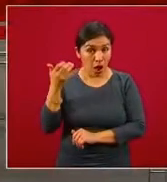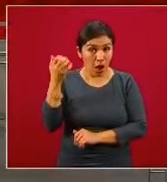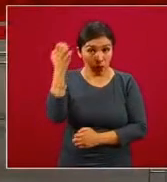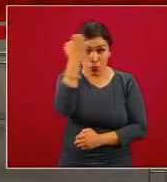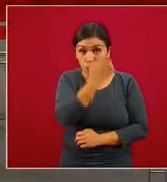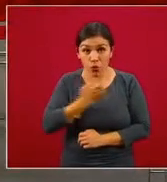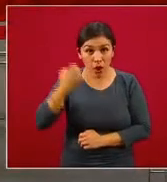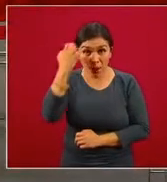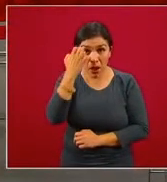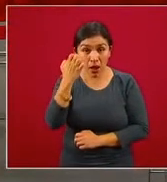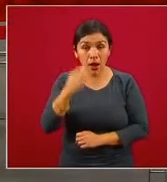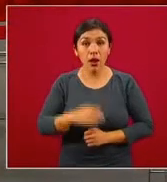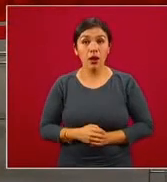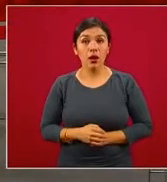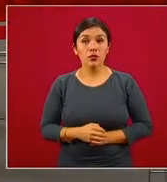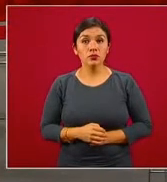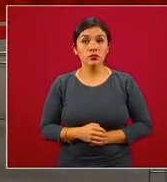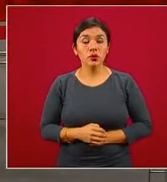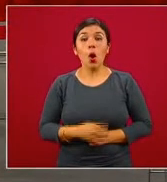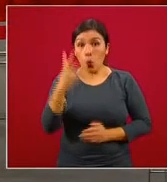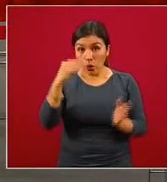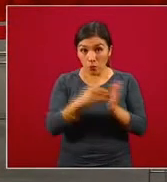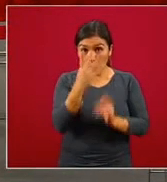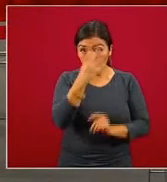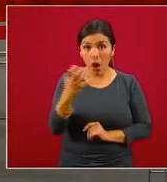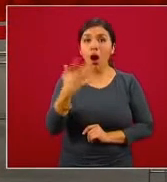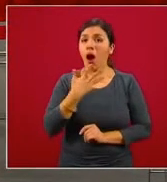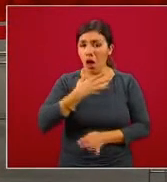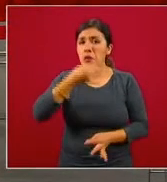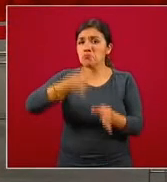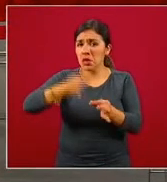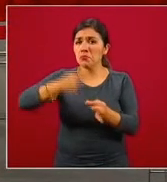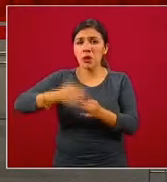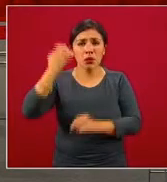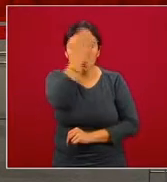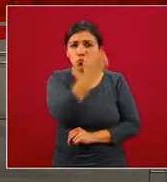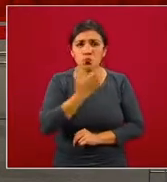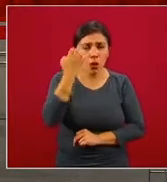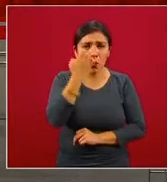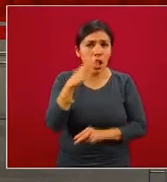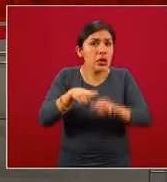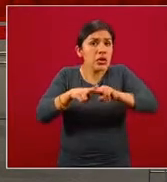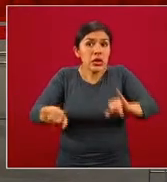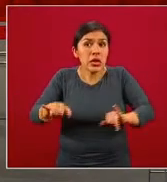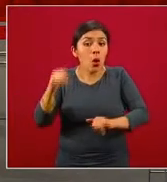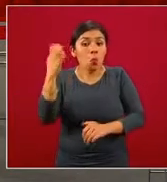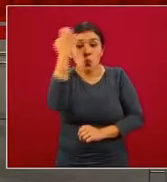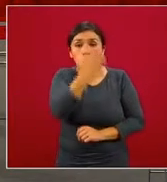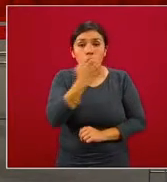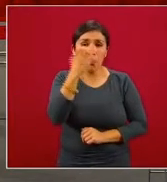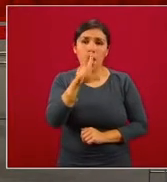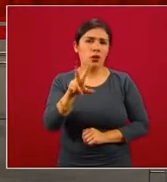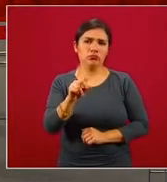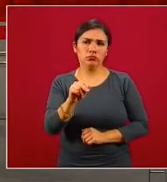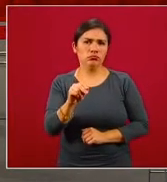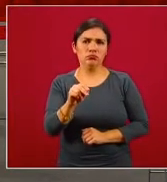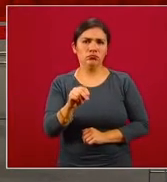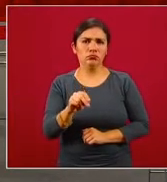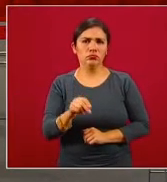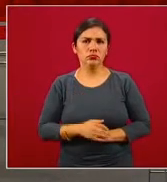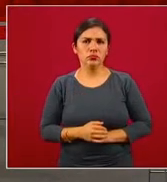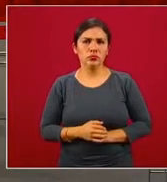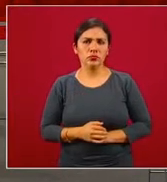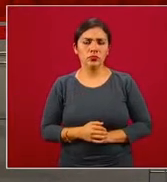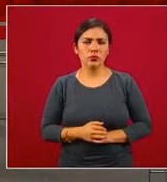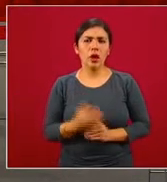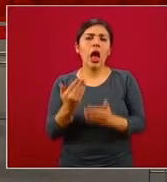press. So I just want to clarify a few things. This total number of fatalities that you have provided, have all of